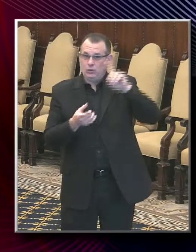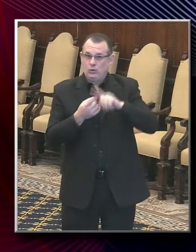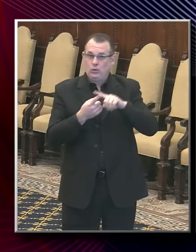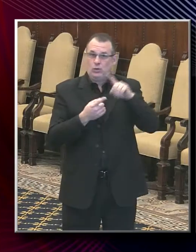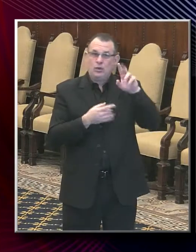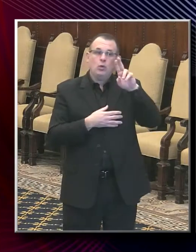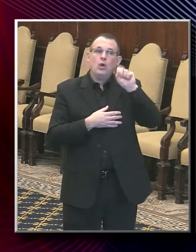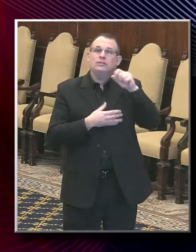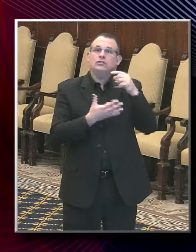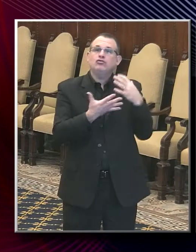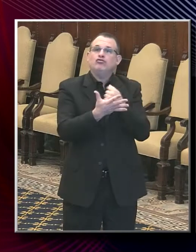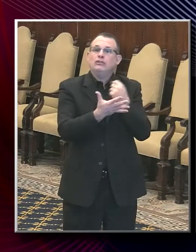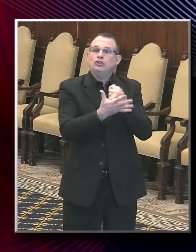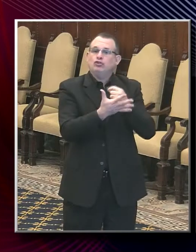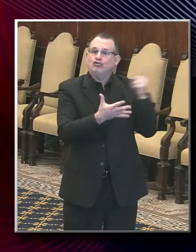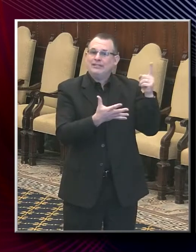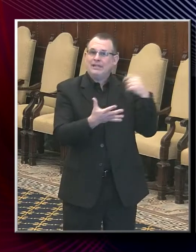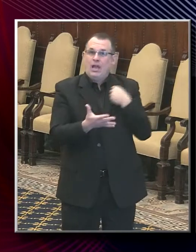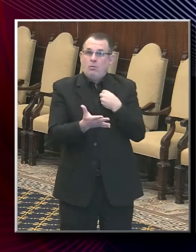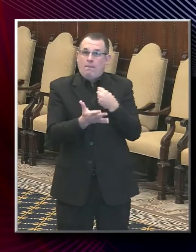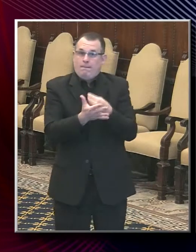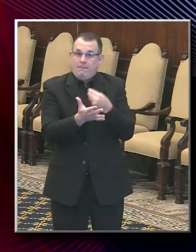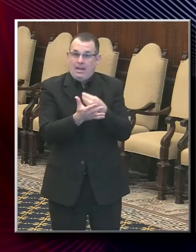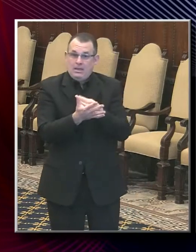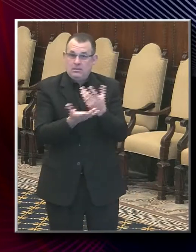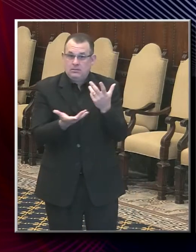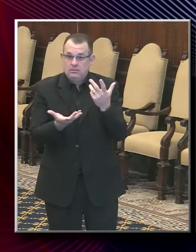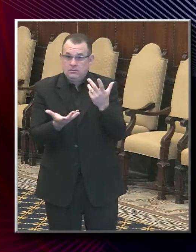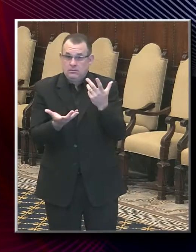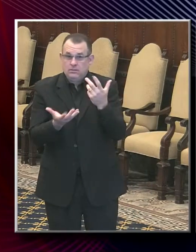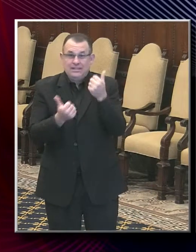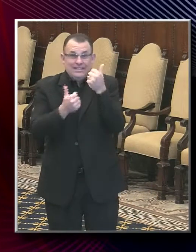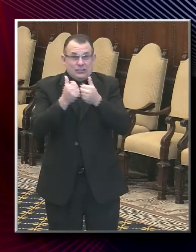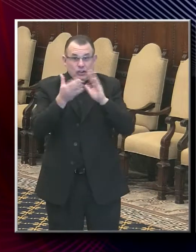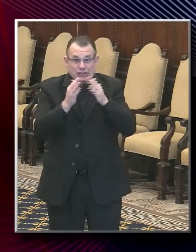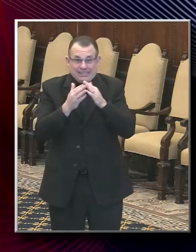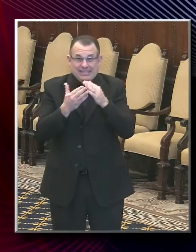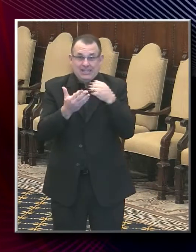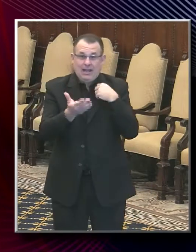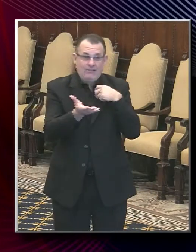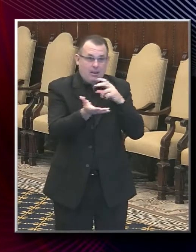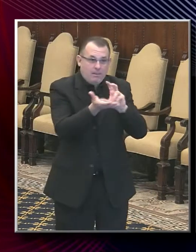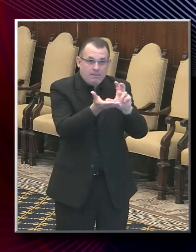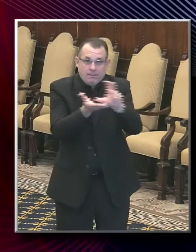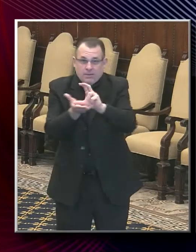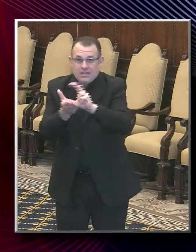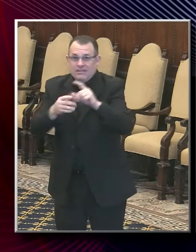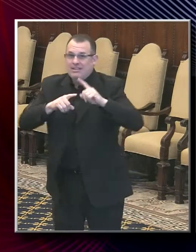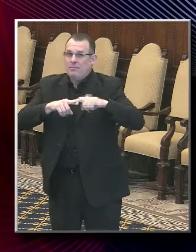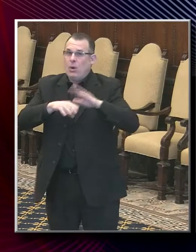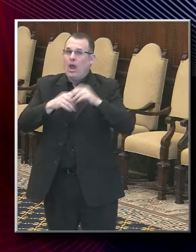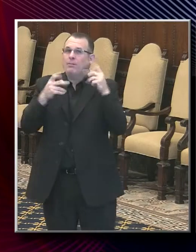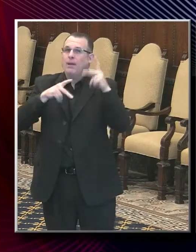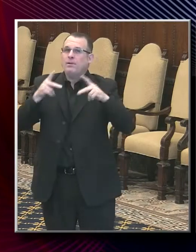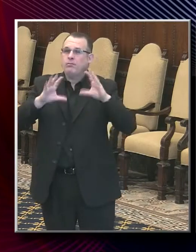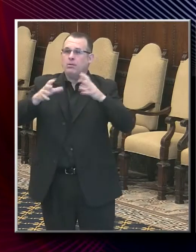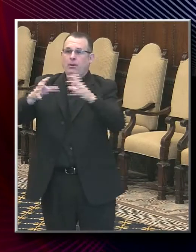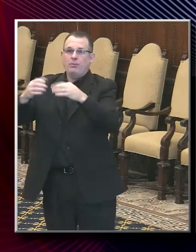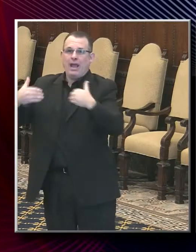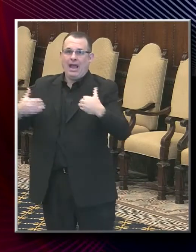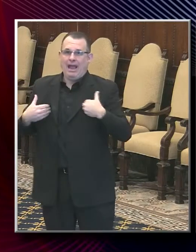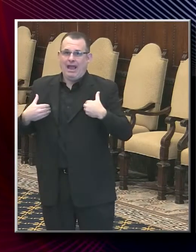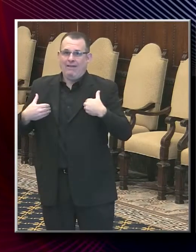The amount each municipality gets is calculated by a formula pegged to the population. Based on that formula, we